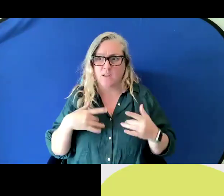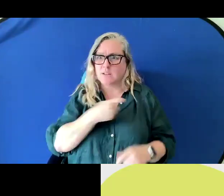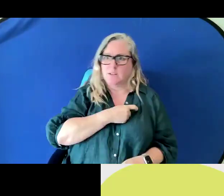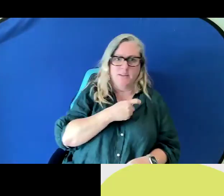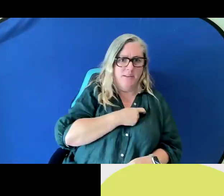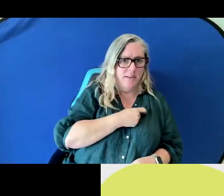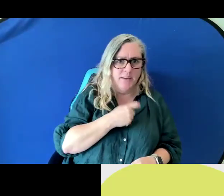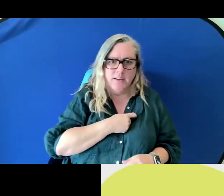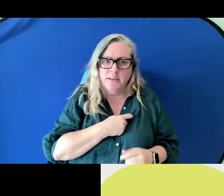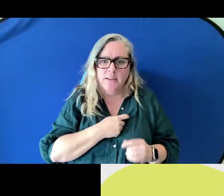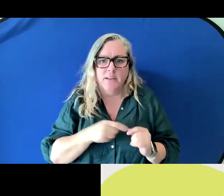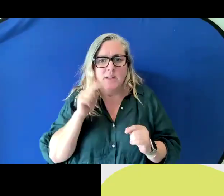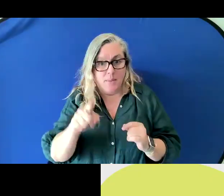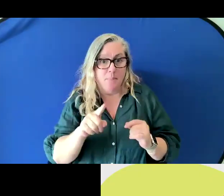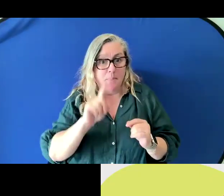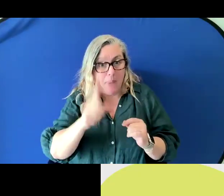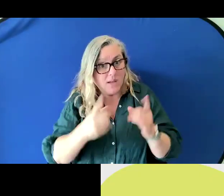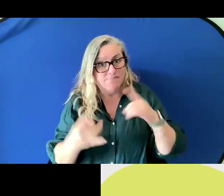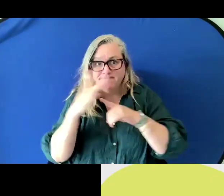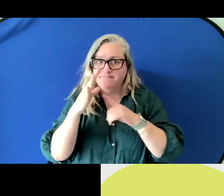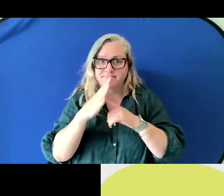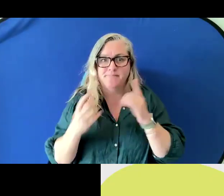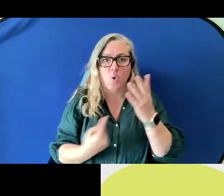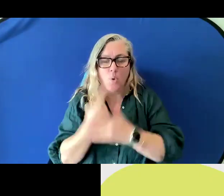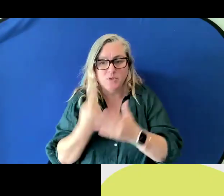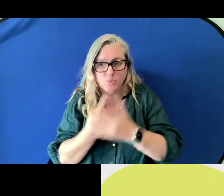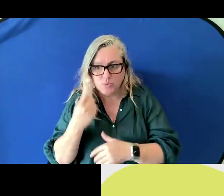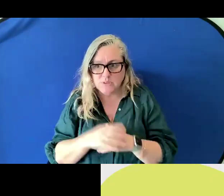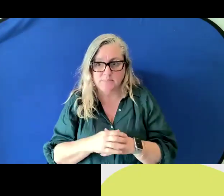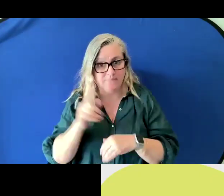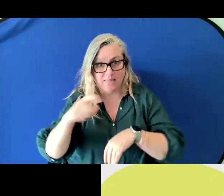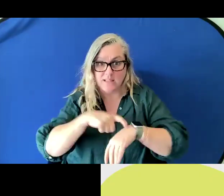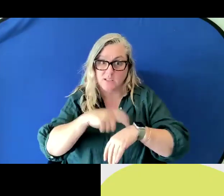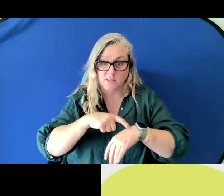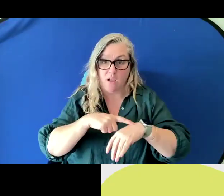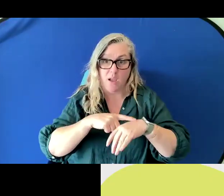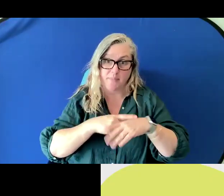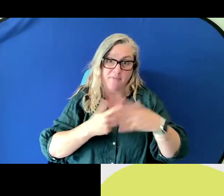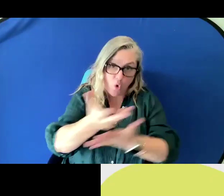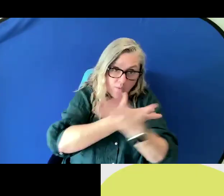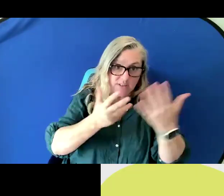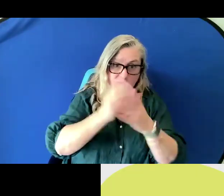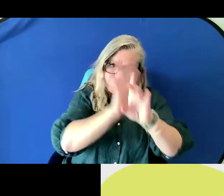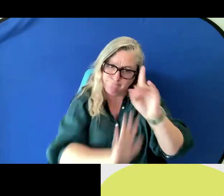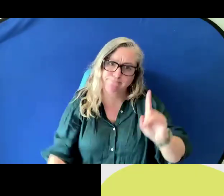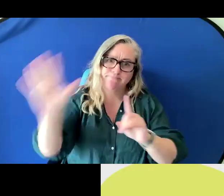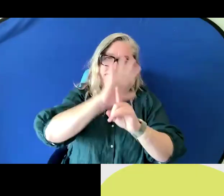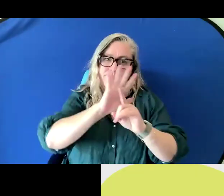see it as an important opportunity. This is a time for national conversation about inclusion,